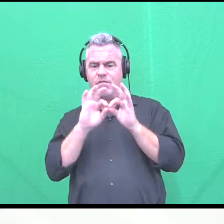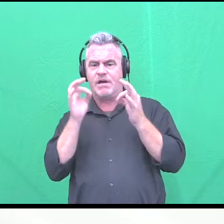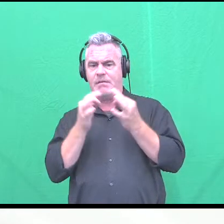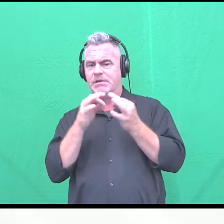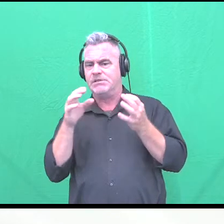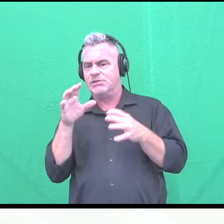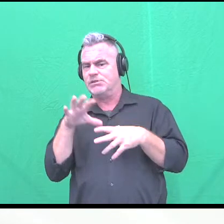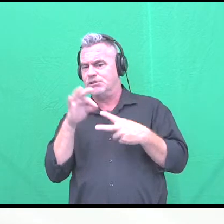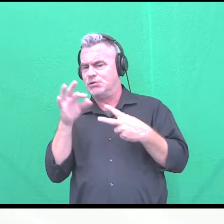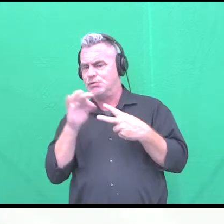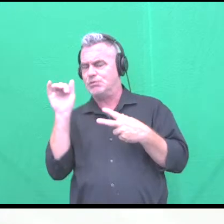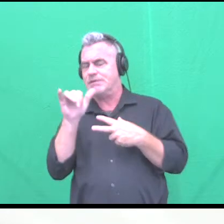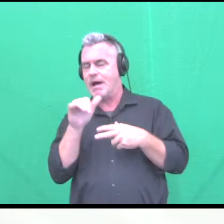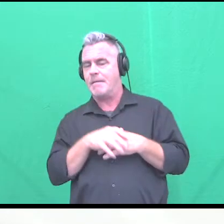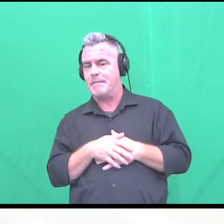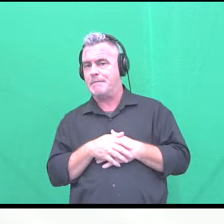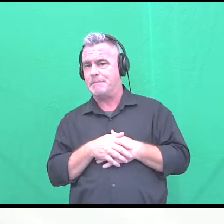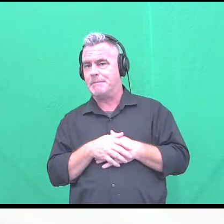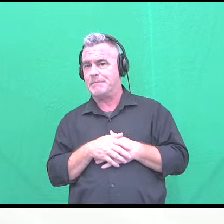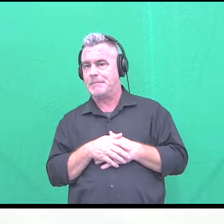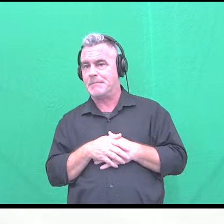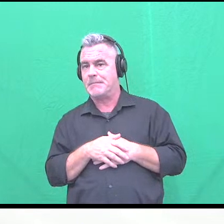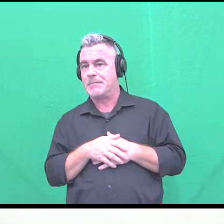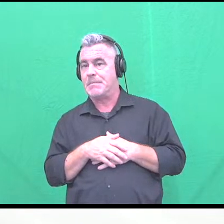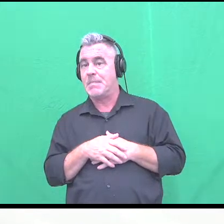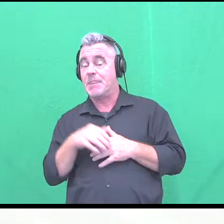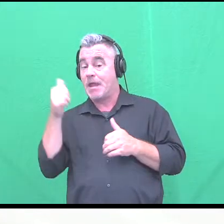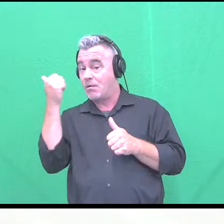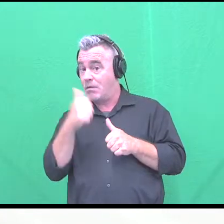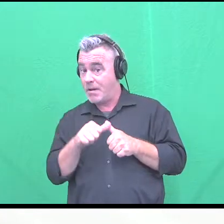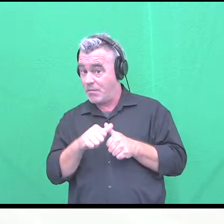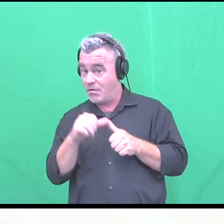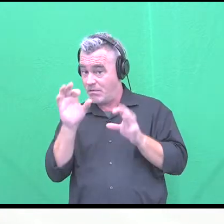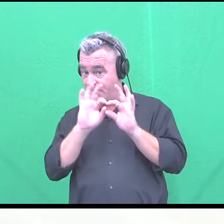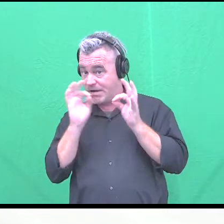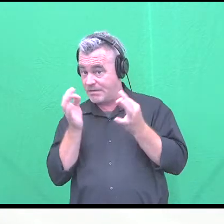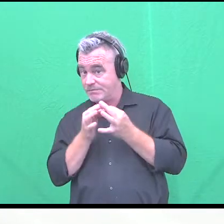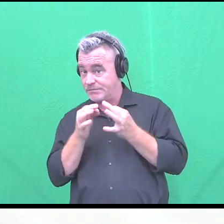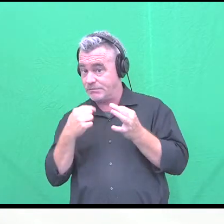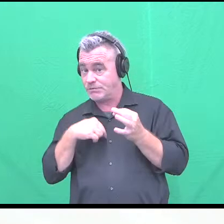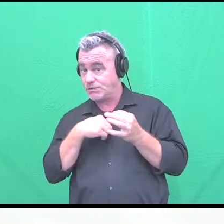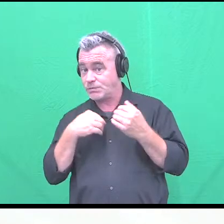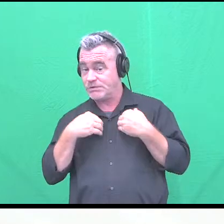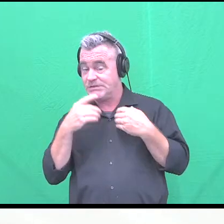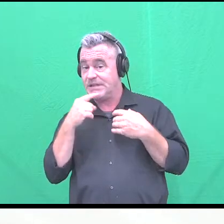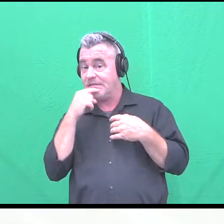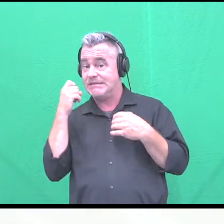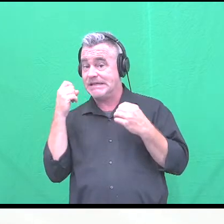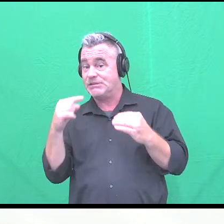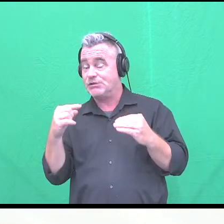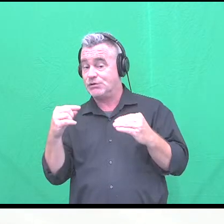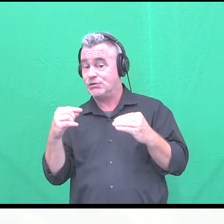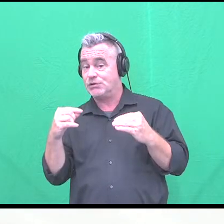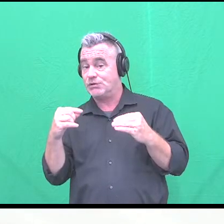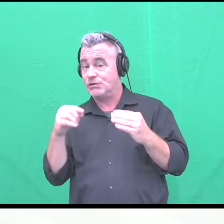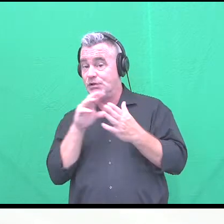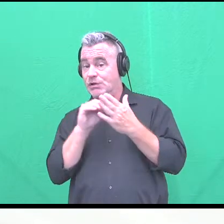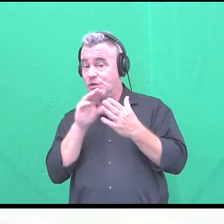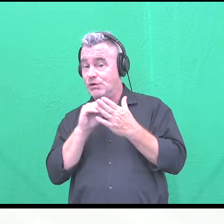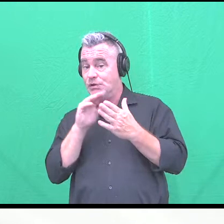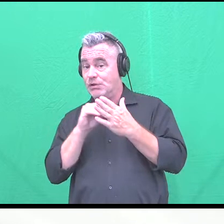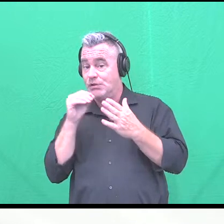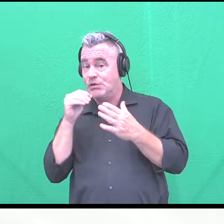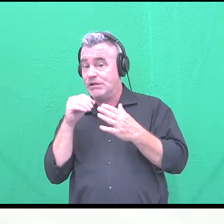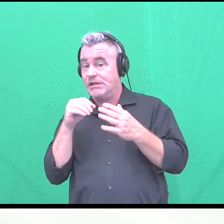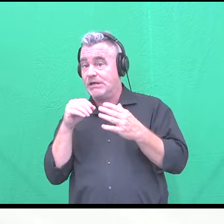study option. I also want to remind families we have Desert Learning Academy, which has always